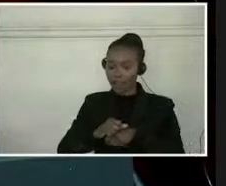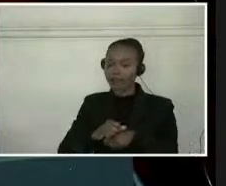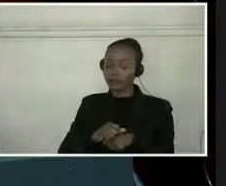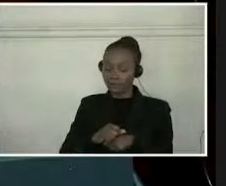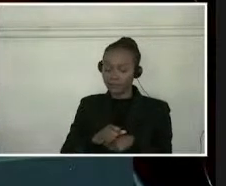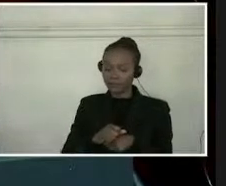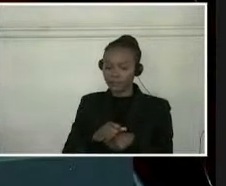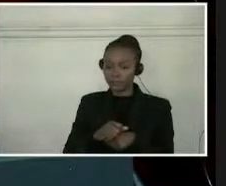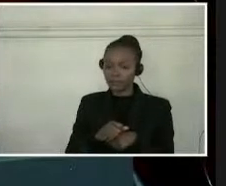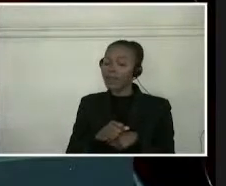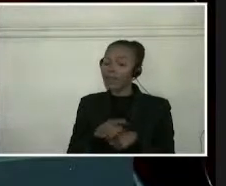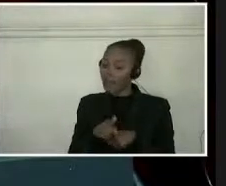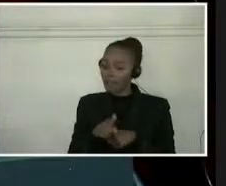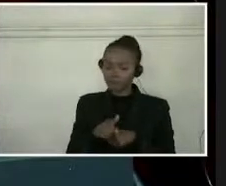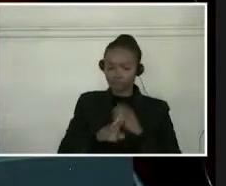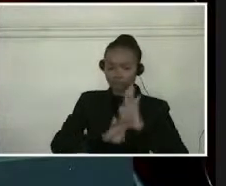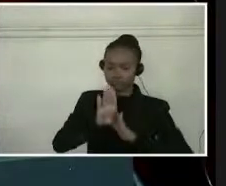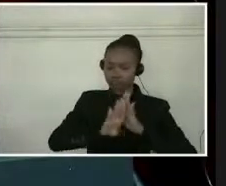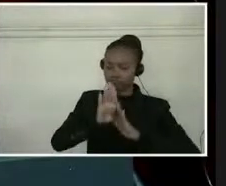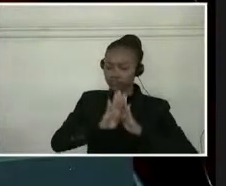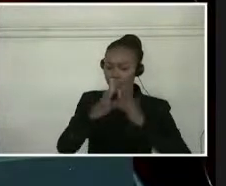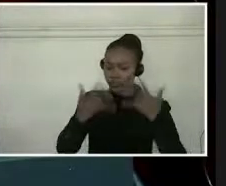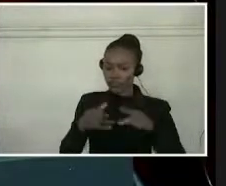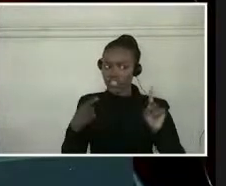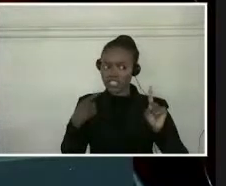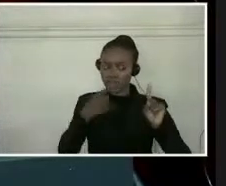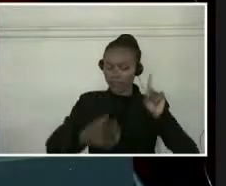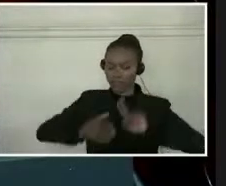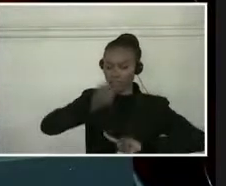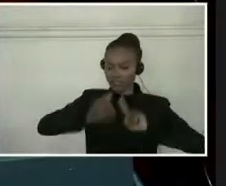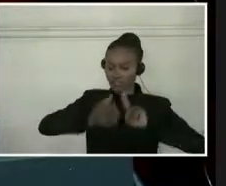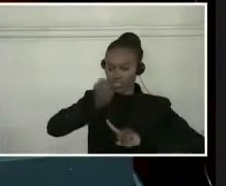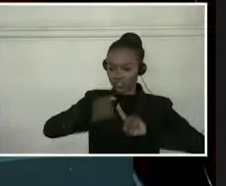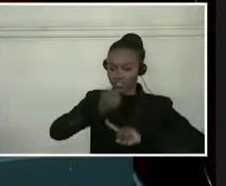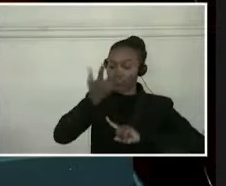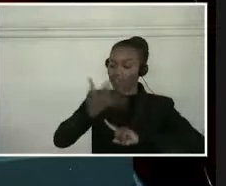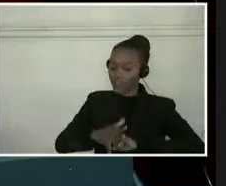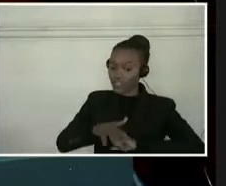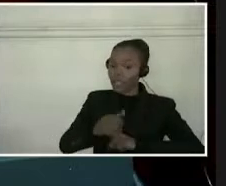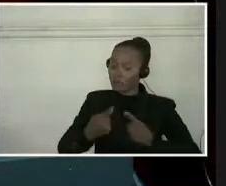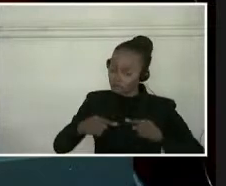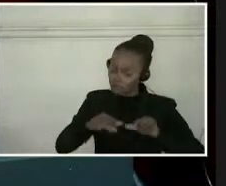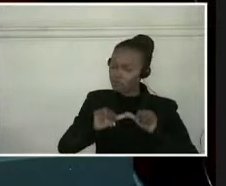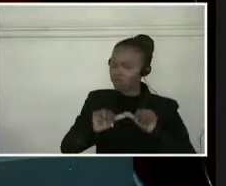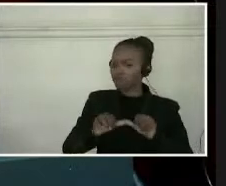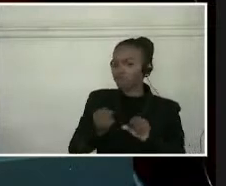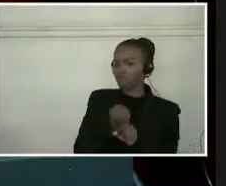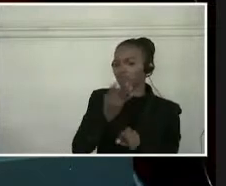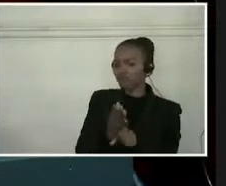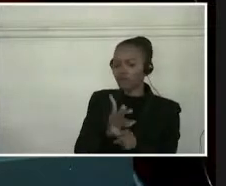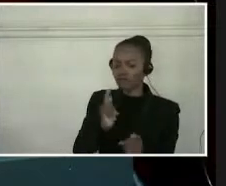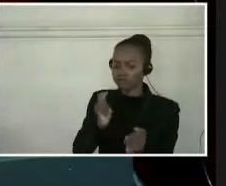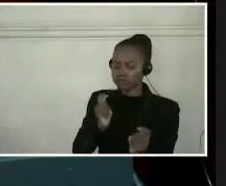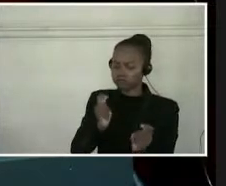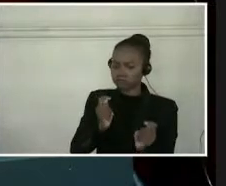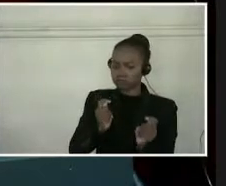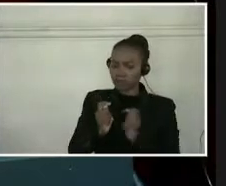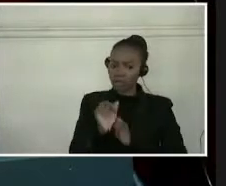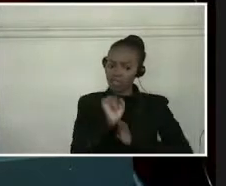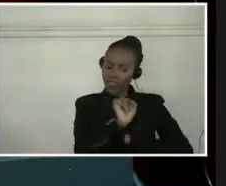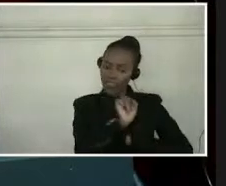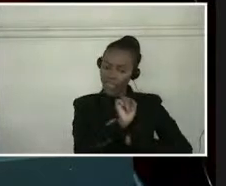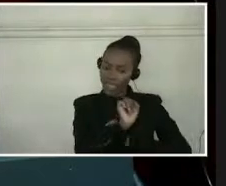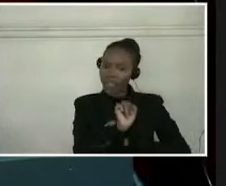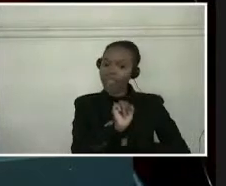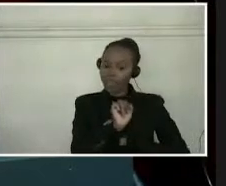transformation targets but we still need to strive to transform their executive boards and increase the number of